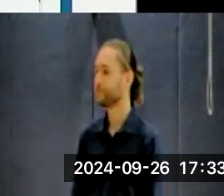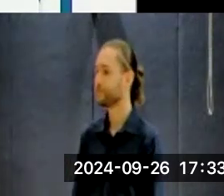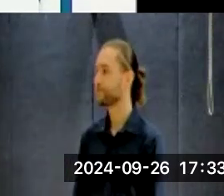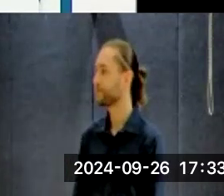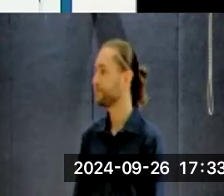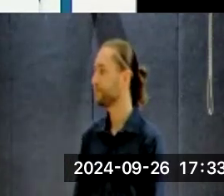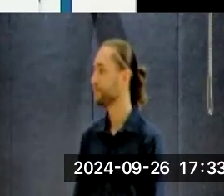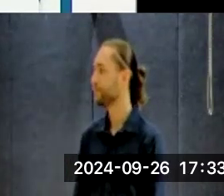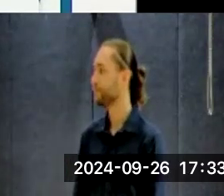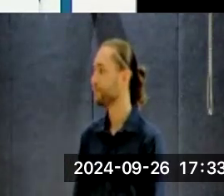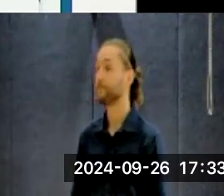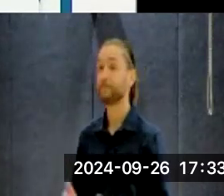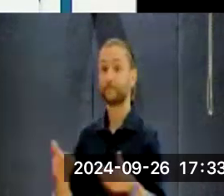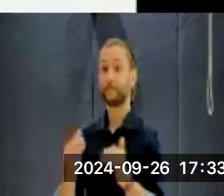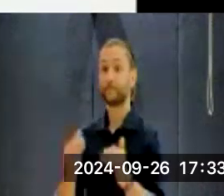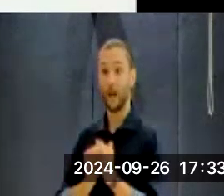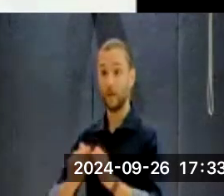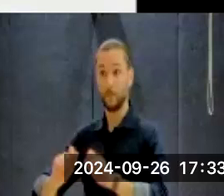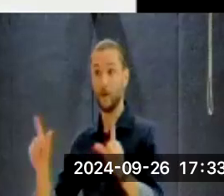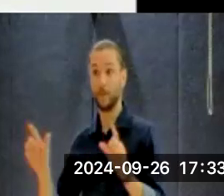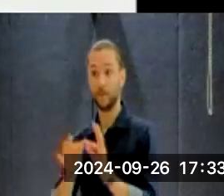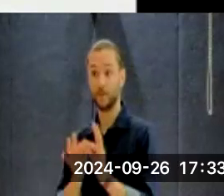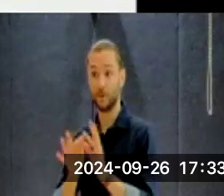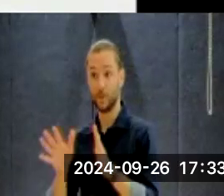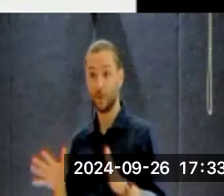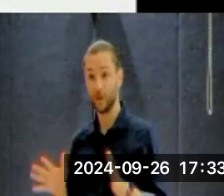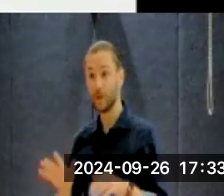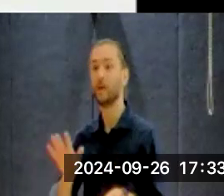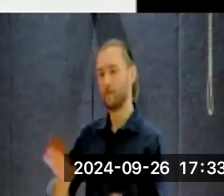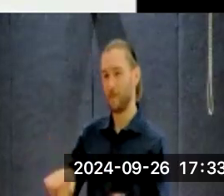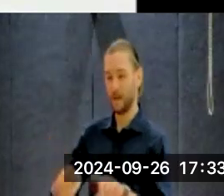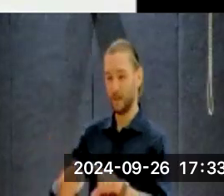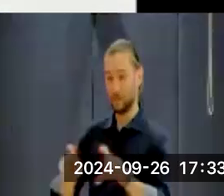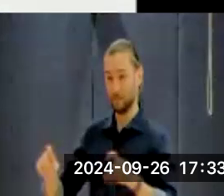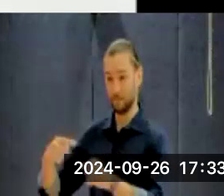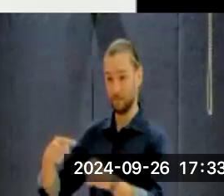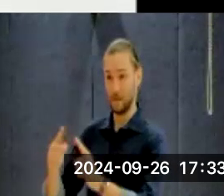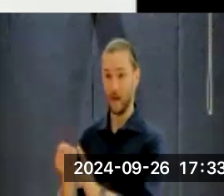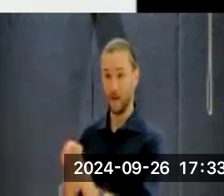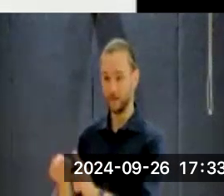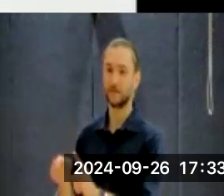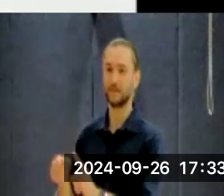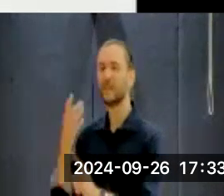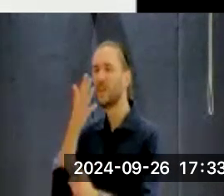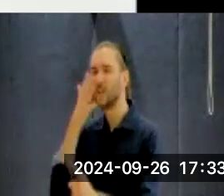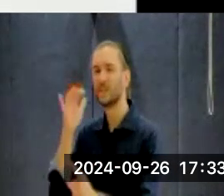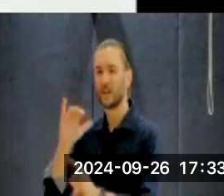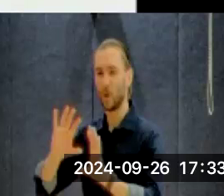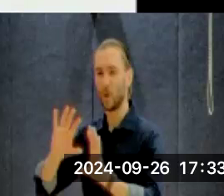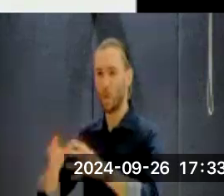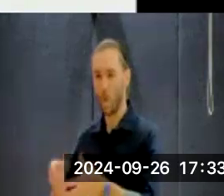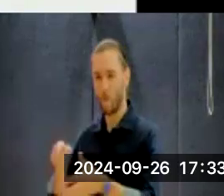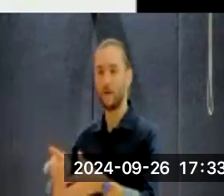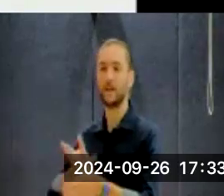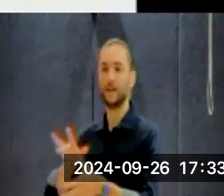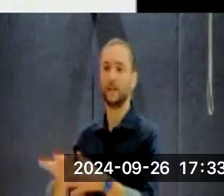To access the interpreter channel, click on the interpretation icon at the bottom of your screen. It looks like a little globe. Select either